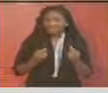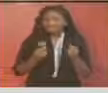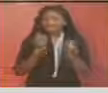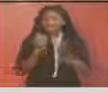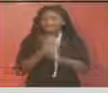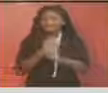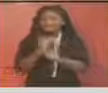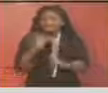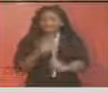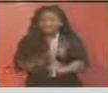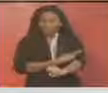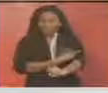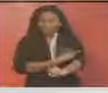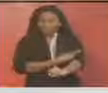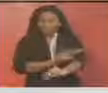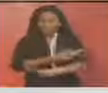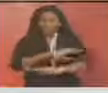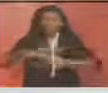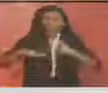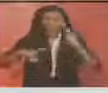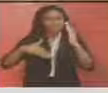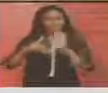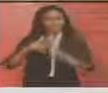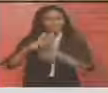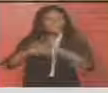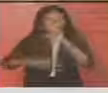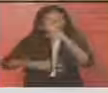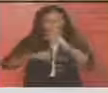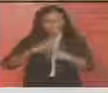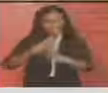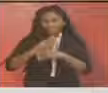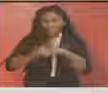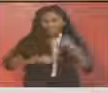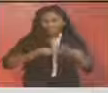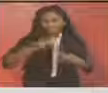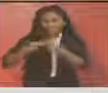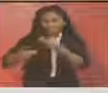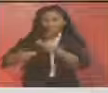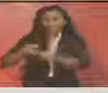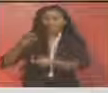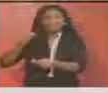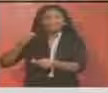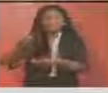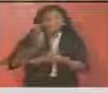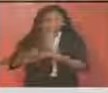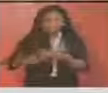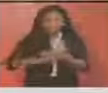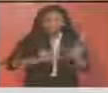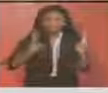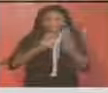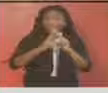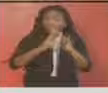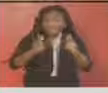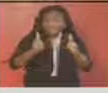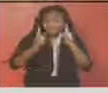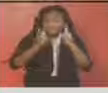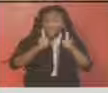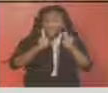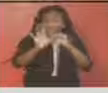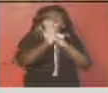available around the world. Now, these vaccines have between about 62 to 95% efficacy against